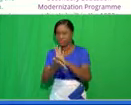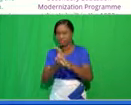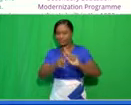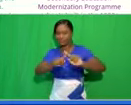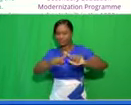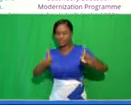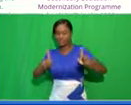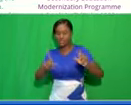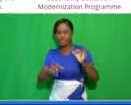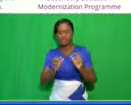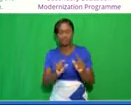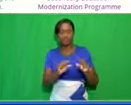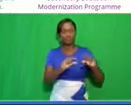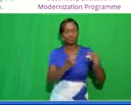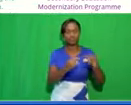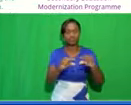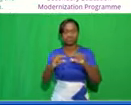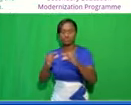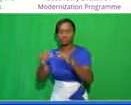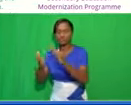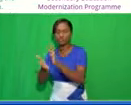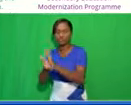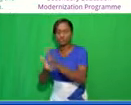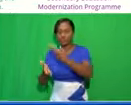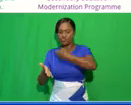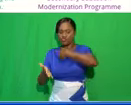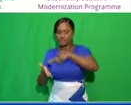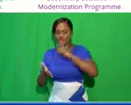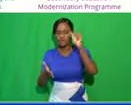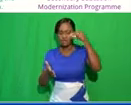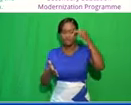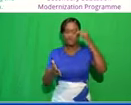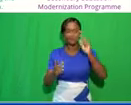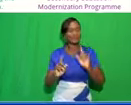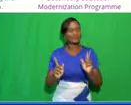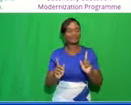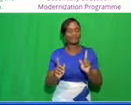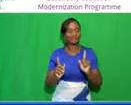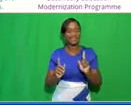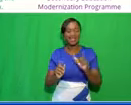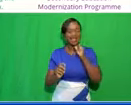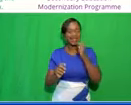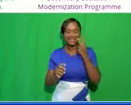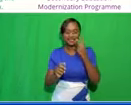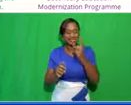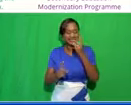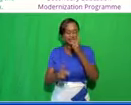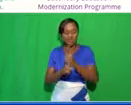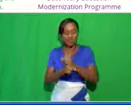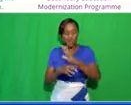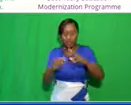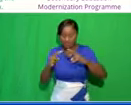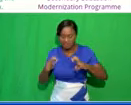So if you group the schools in the denominational government, it tends to hide data as to what is